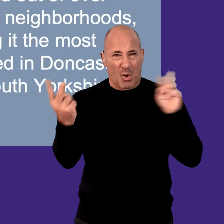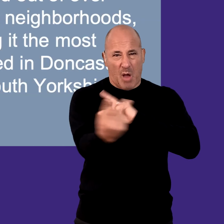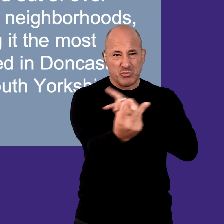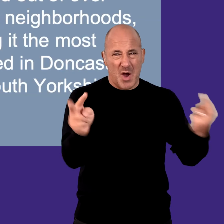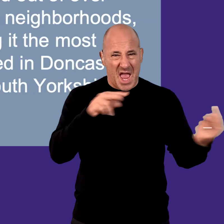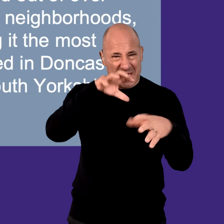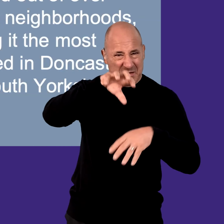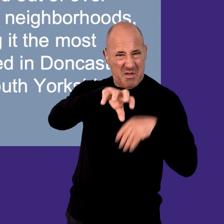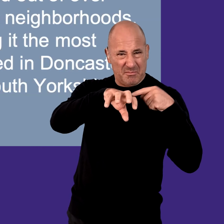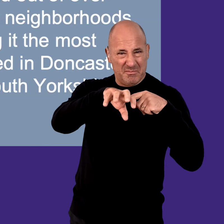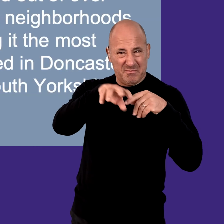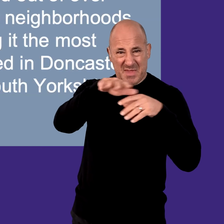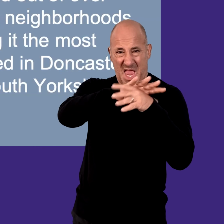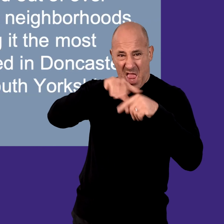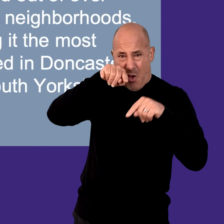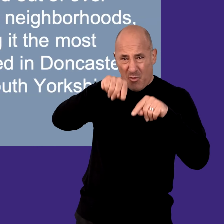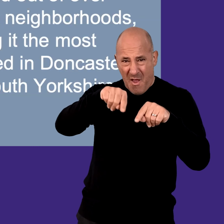outside.